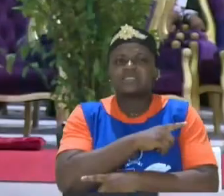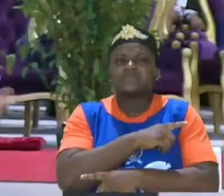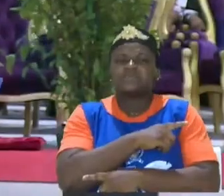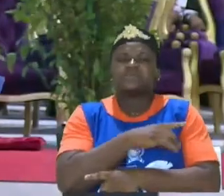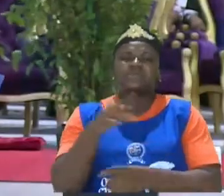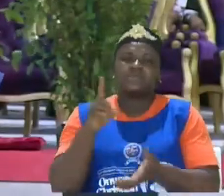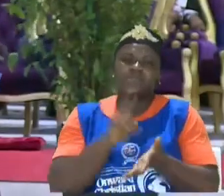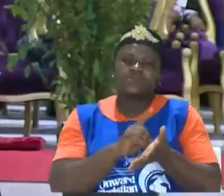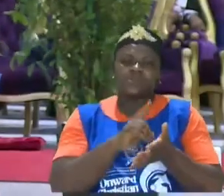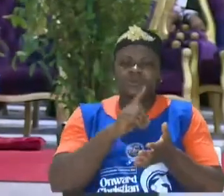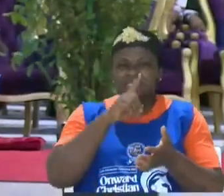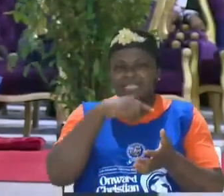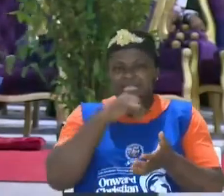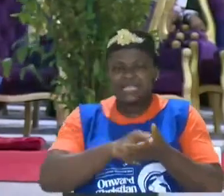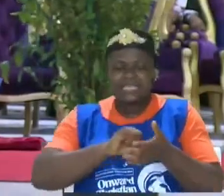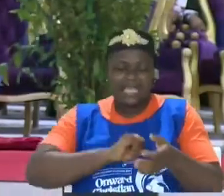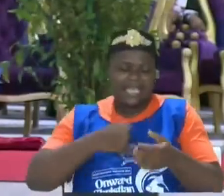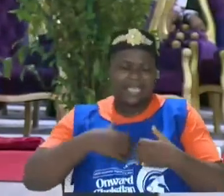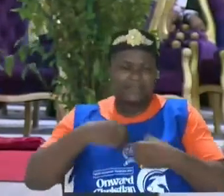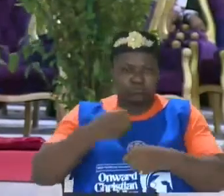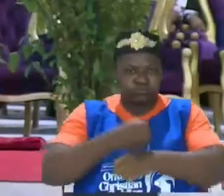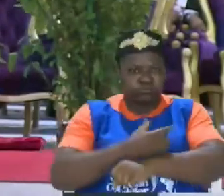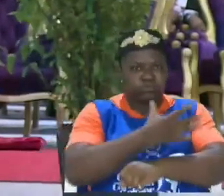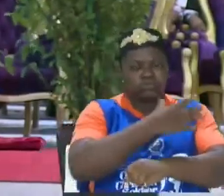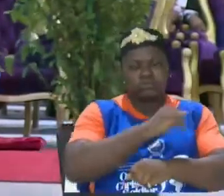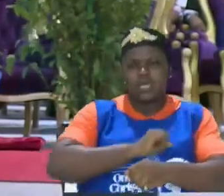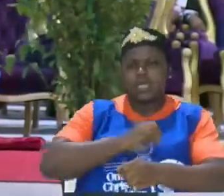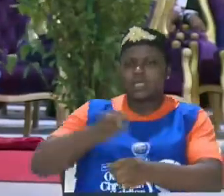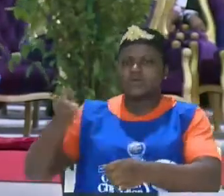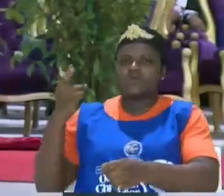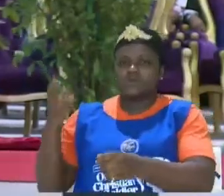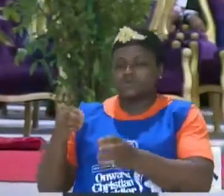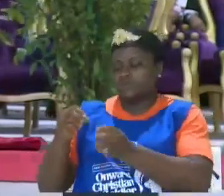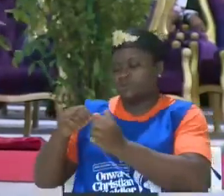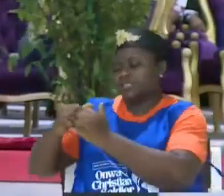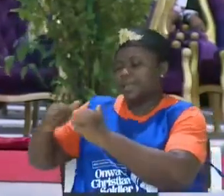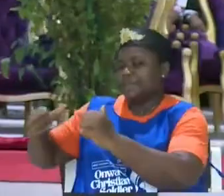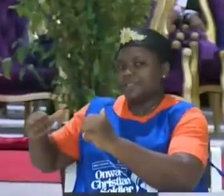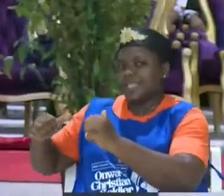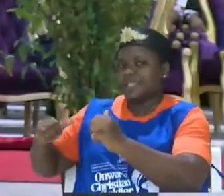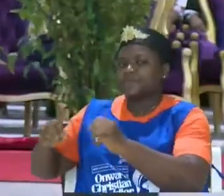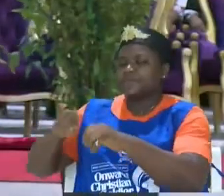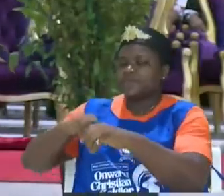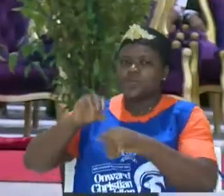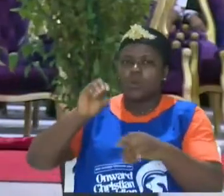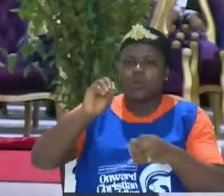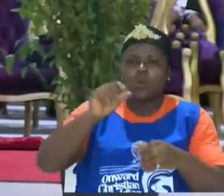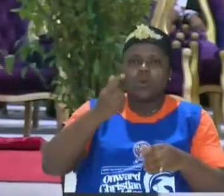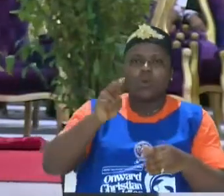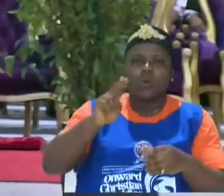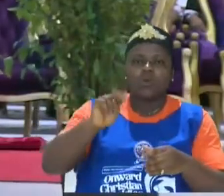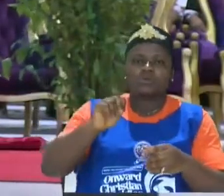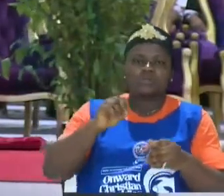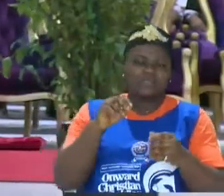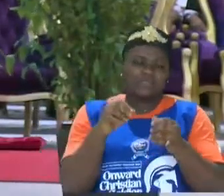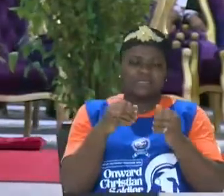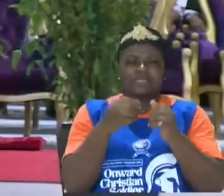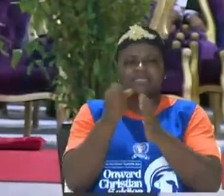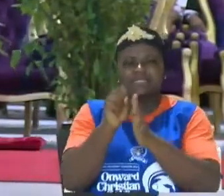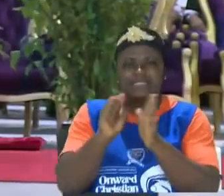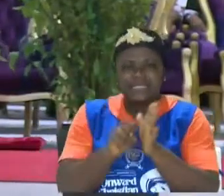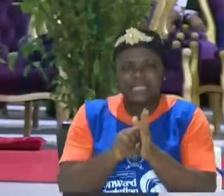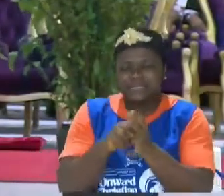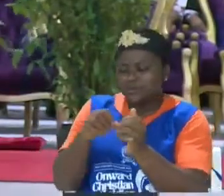had COVID-19, so I was isolated at the Ogun State Isolation Center. While at the isolation